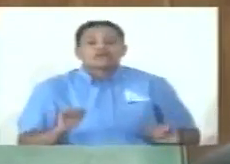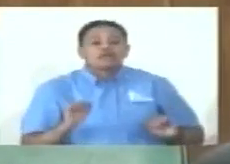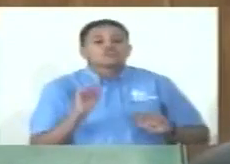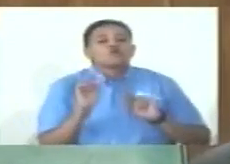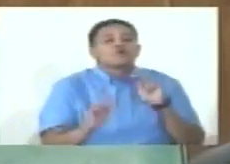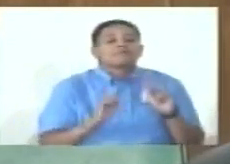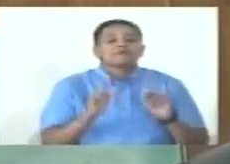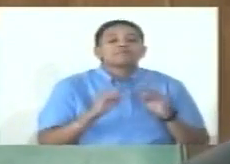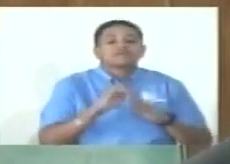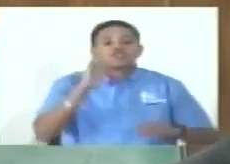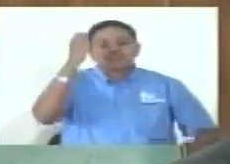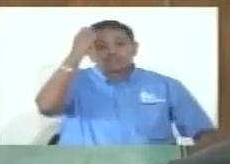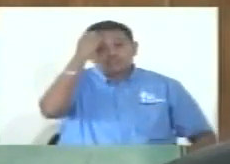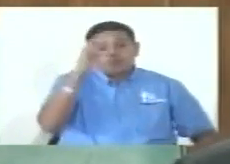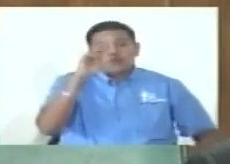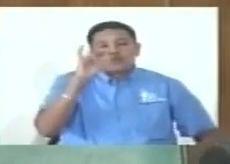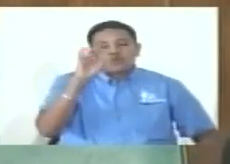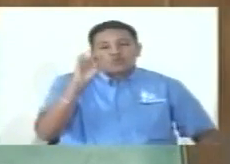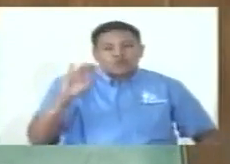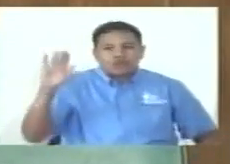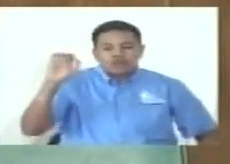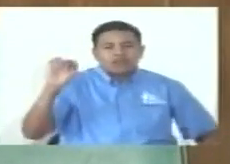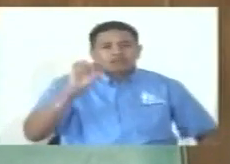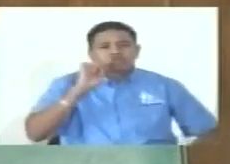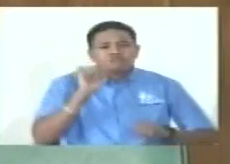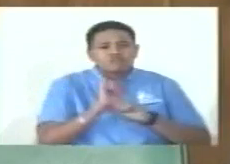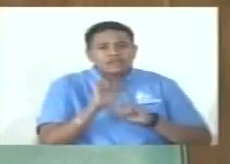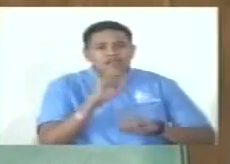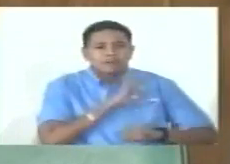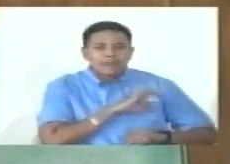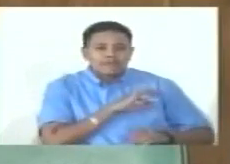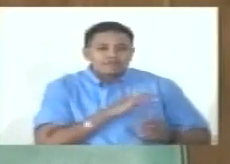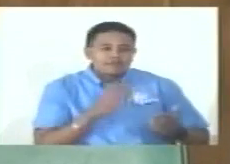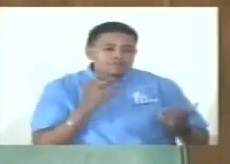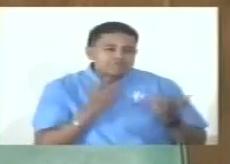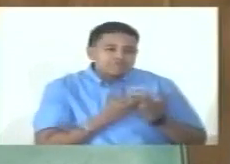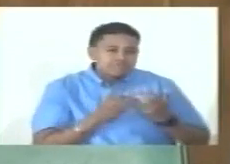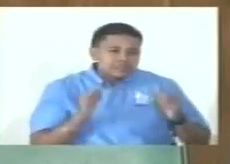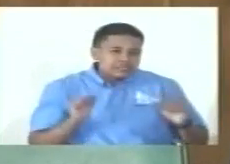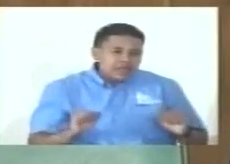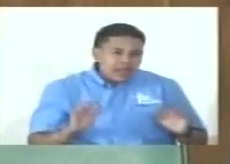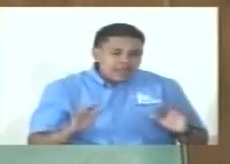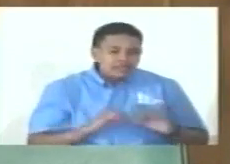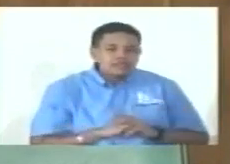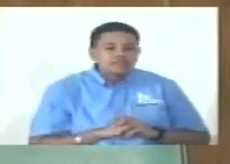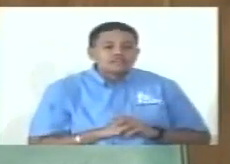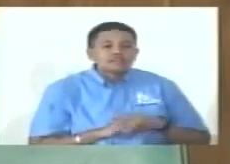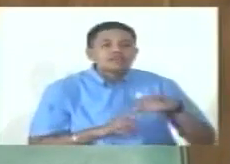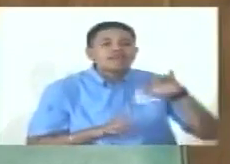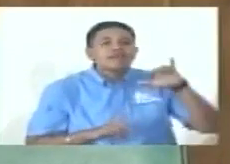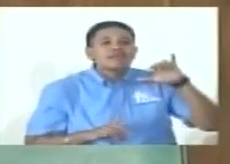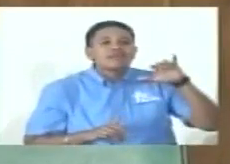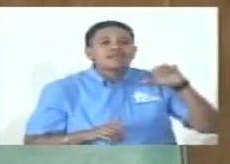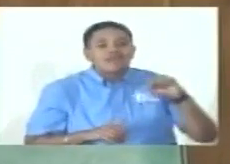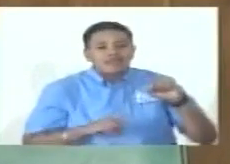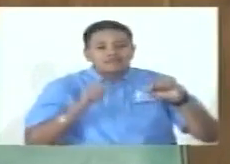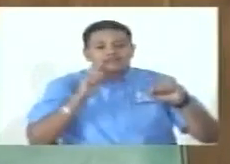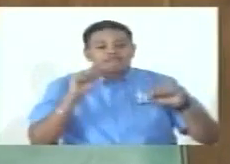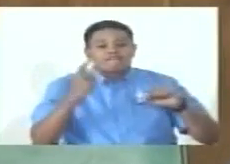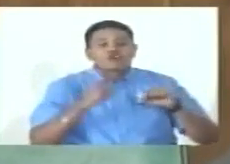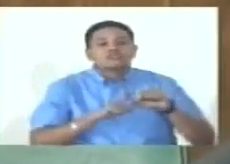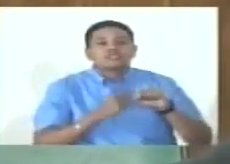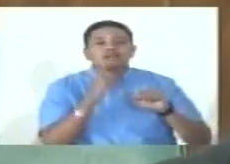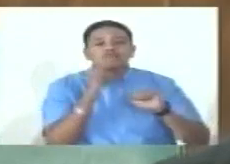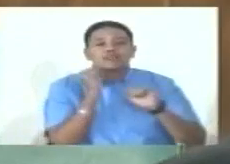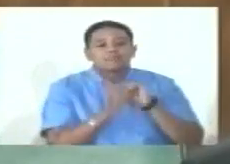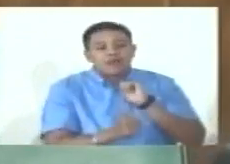in the European Union, can really benefit from it? Yes, this is a first start, passing